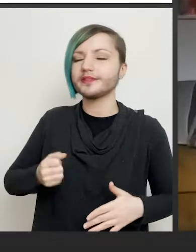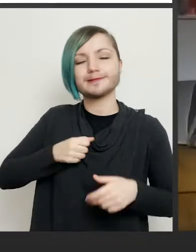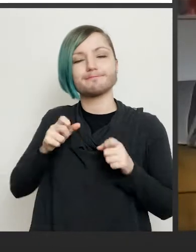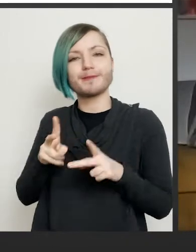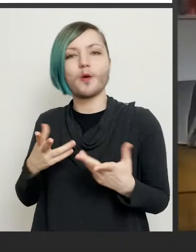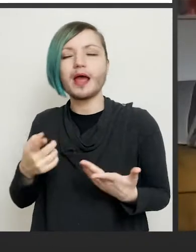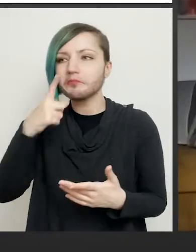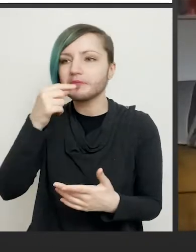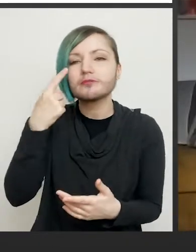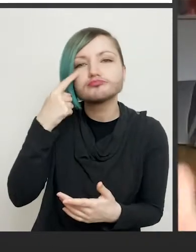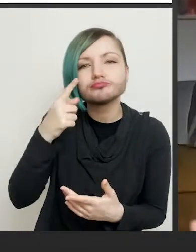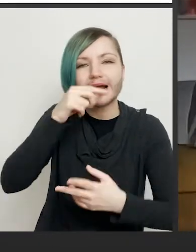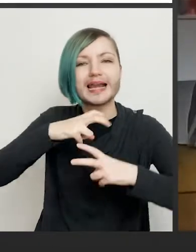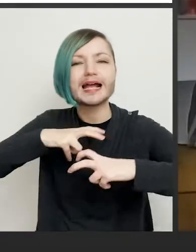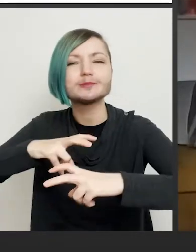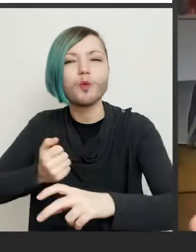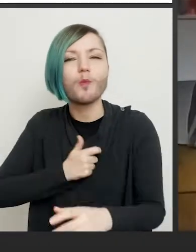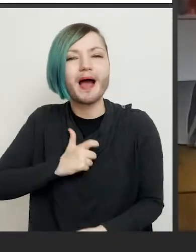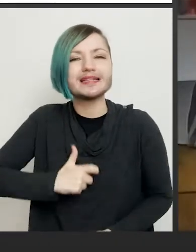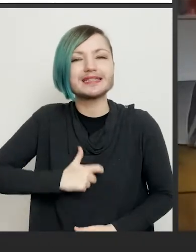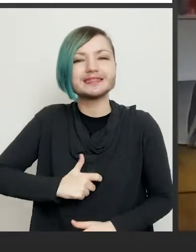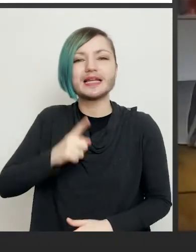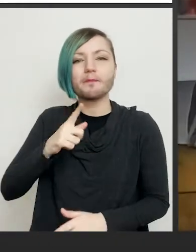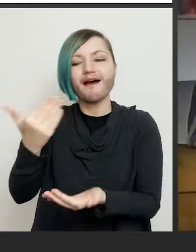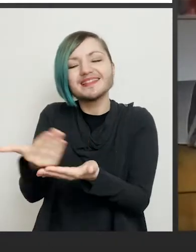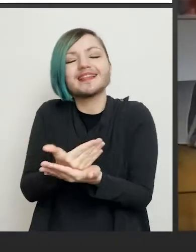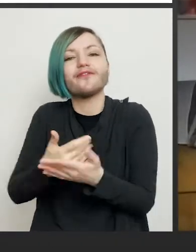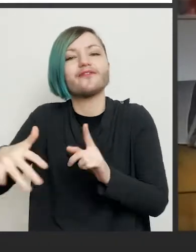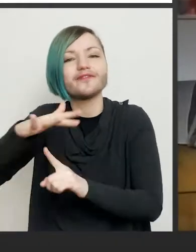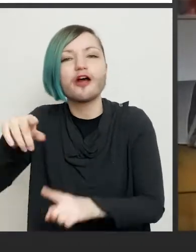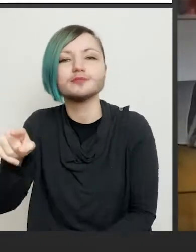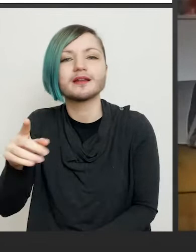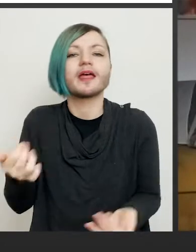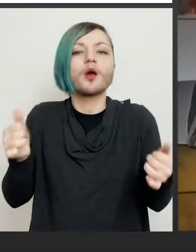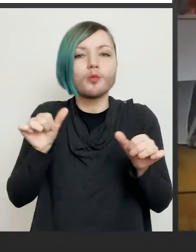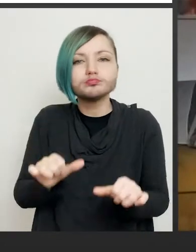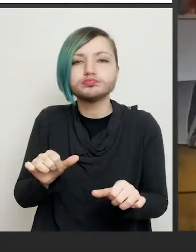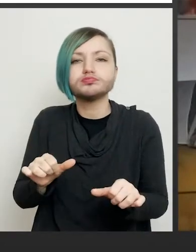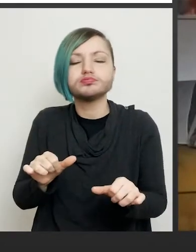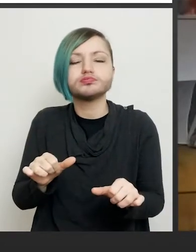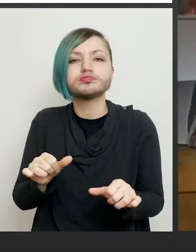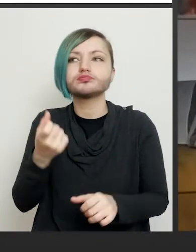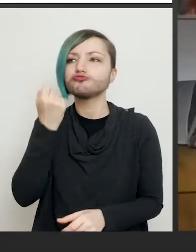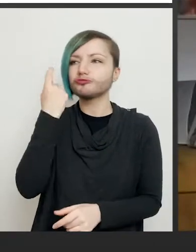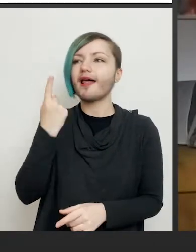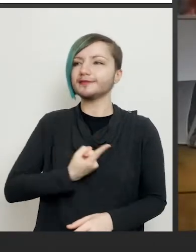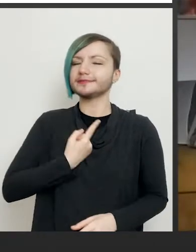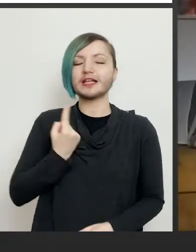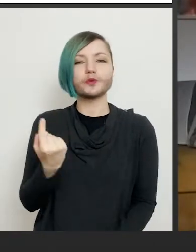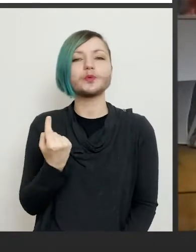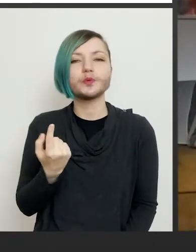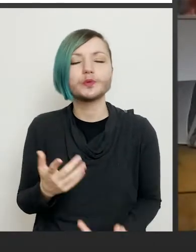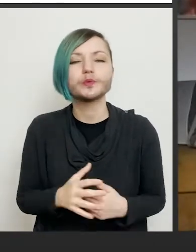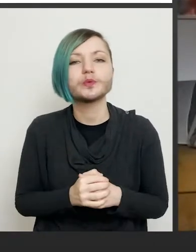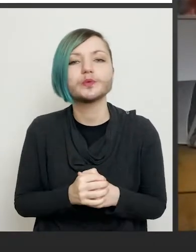it became a thing where I was able to explore my identity in a safer space, and eventually sort of come down to how I wanted to be. And to be able